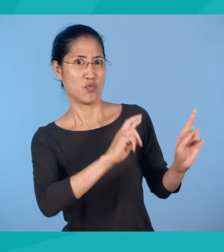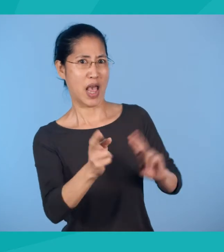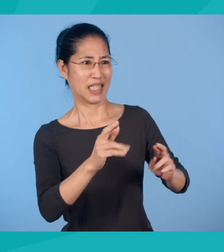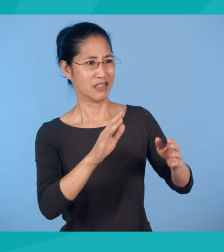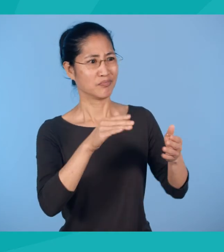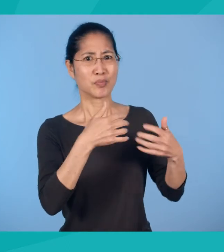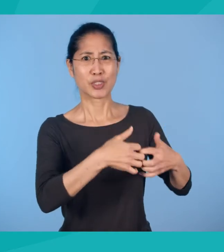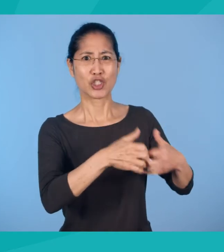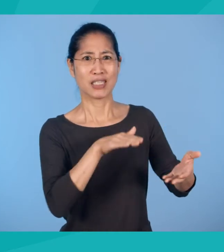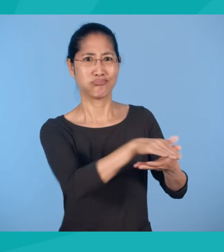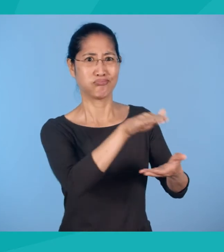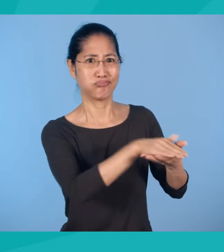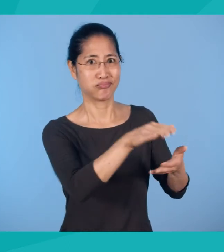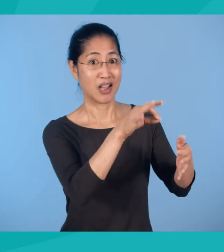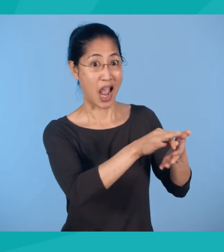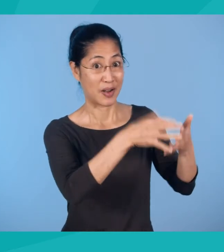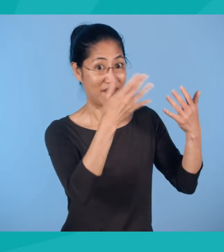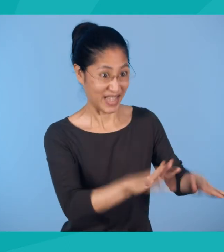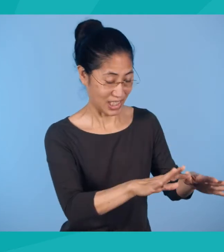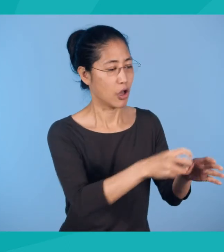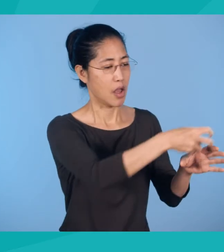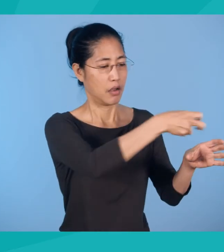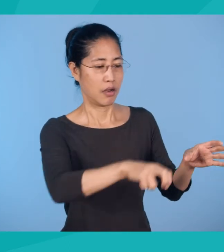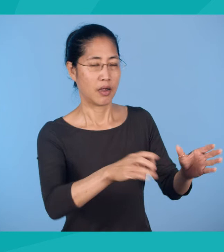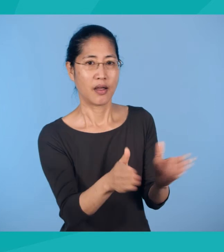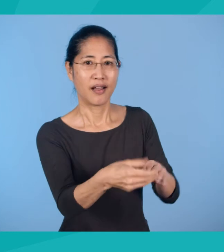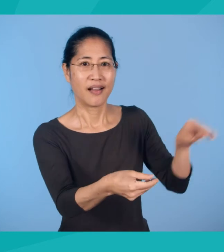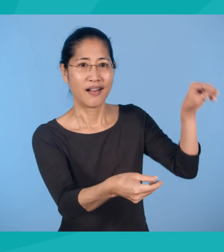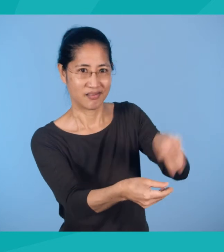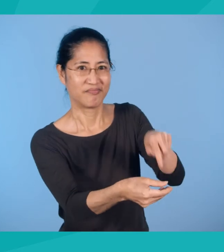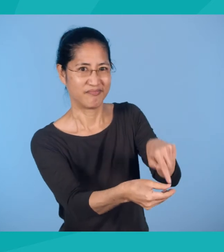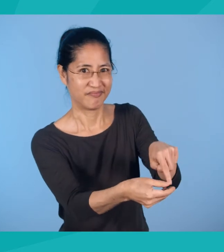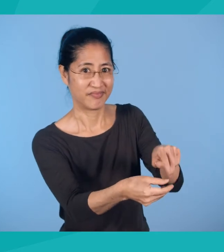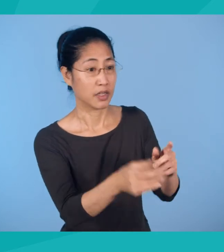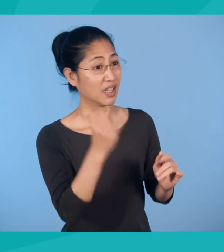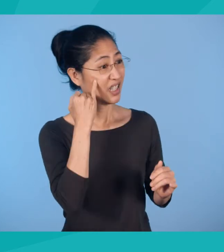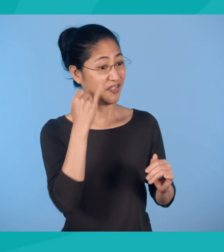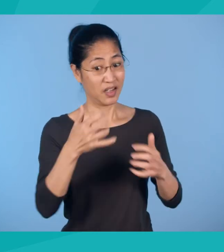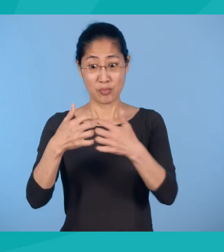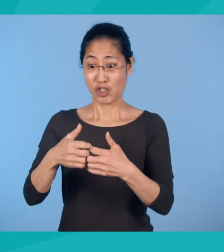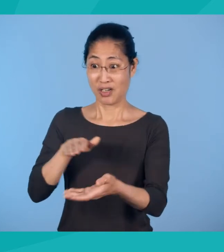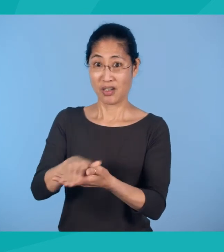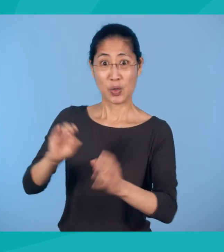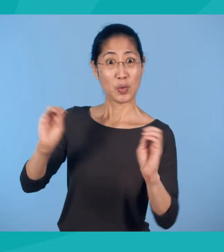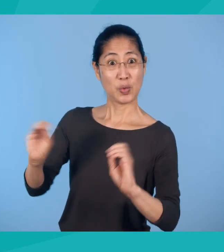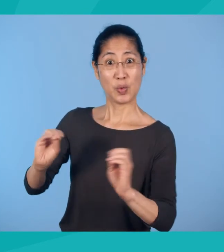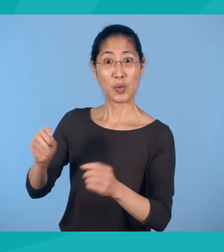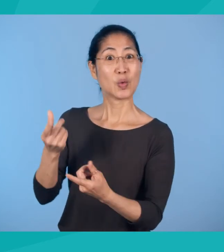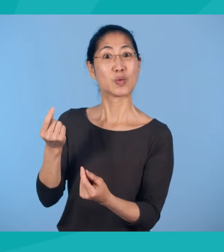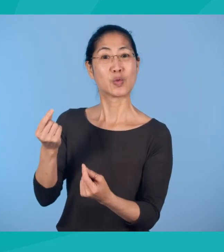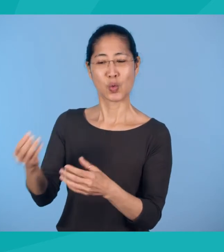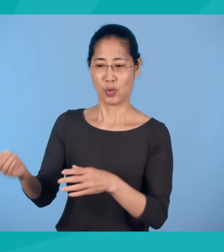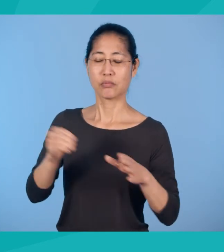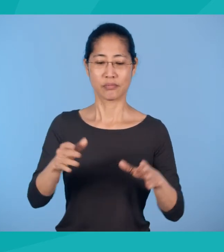ballot through the machine, which immediately counts the ballot and saves the vote to a removable media device inside the tabulator. If there is not a